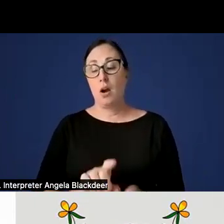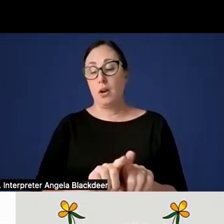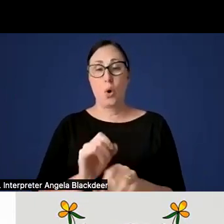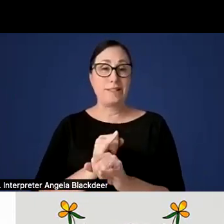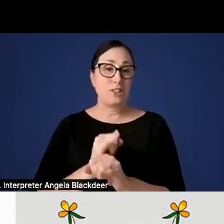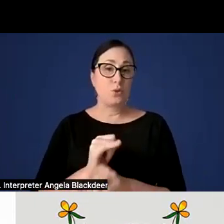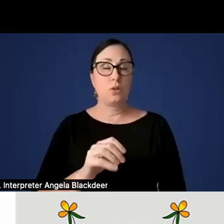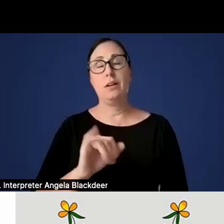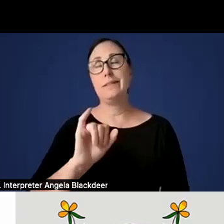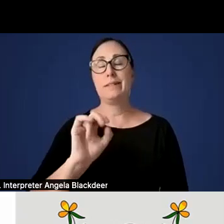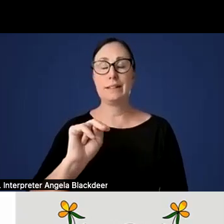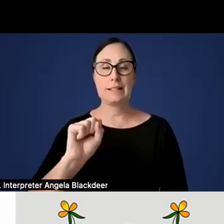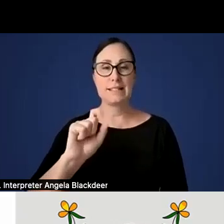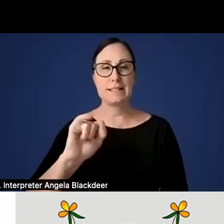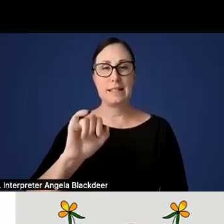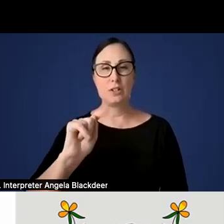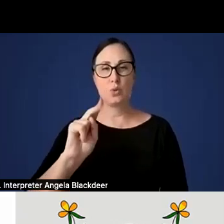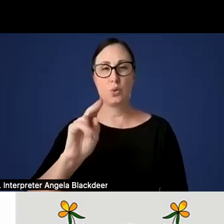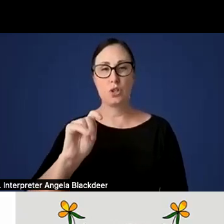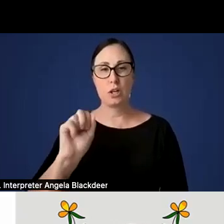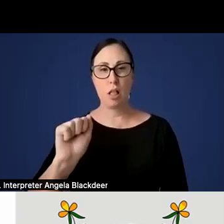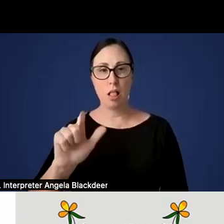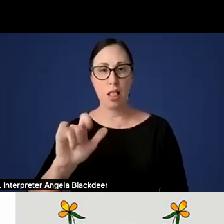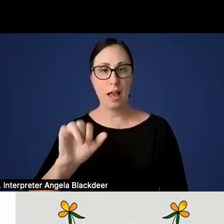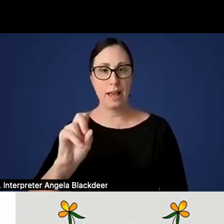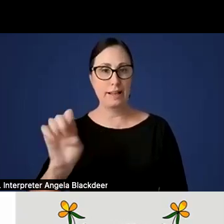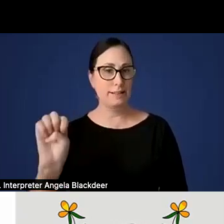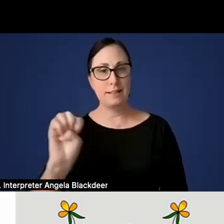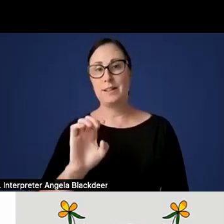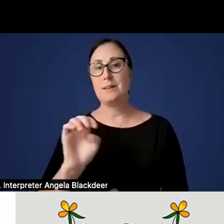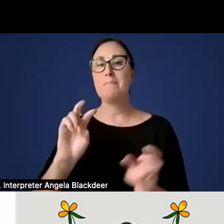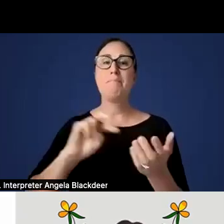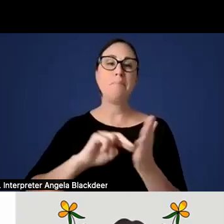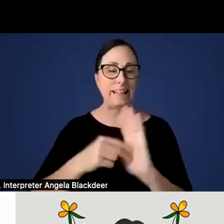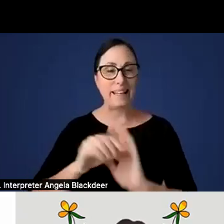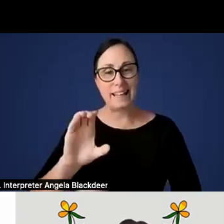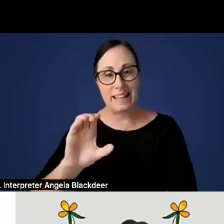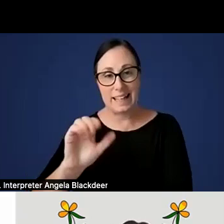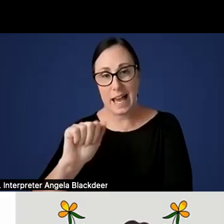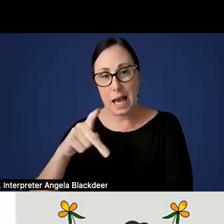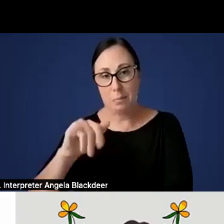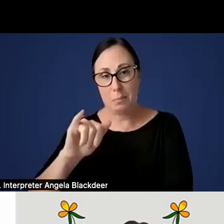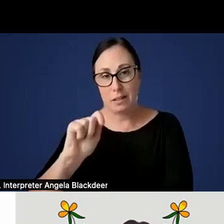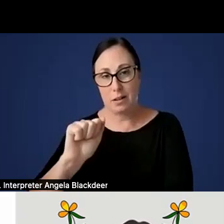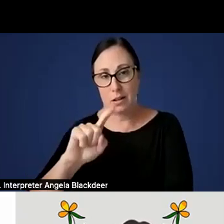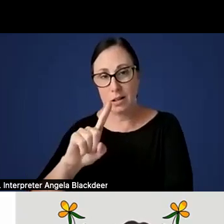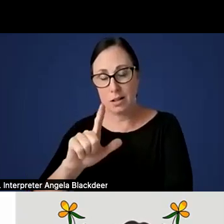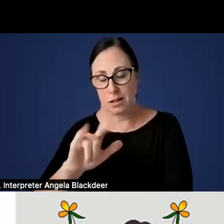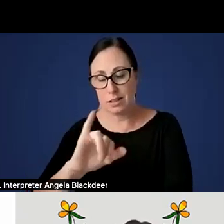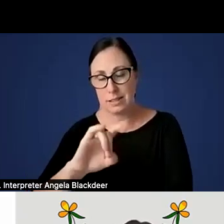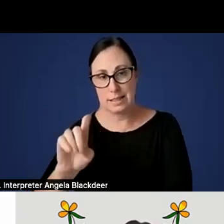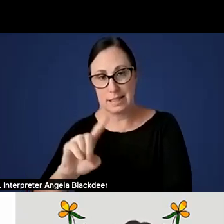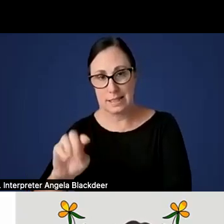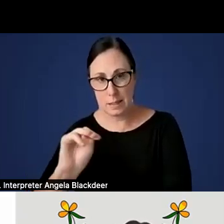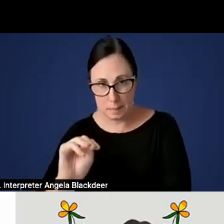and systems, right? So capitalism, patriarchy, racism, things that allow like that perpetration of violence, that they